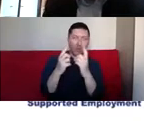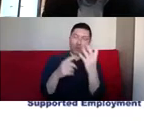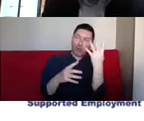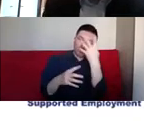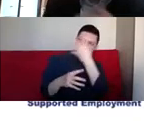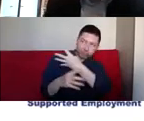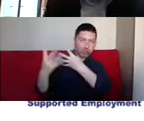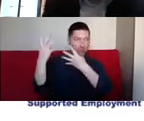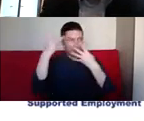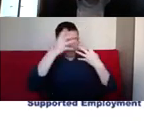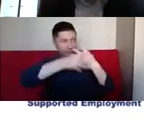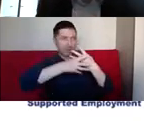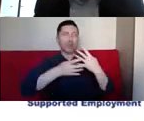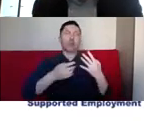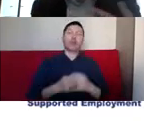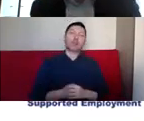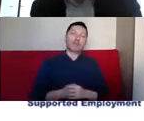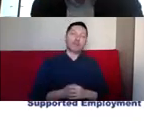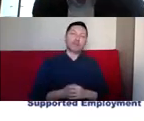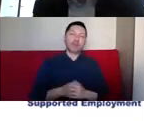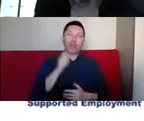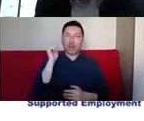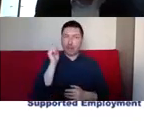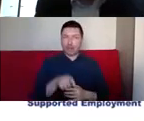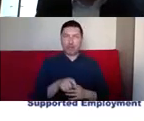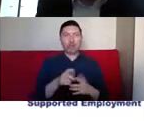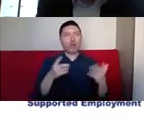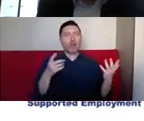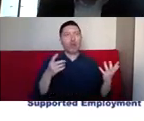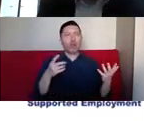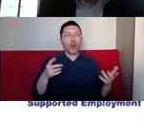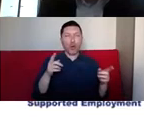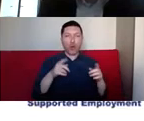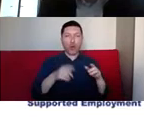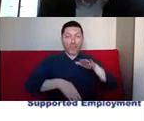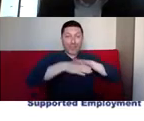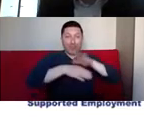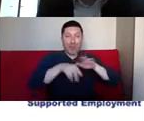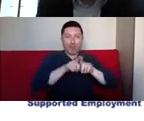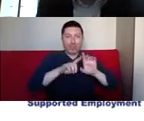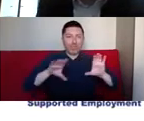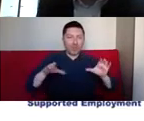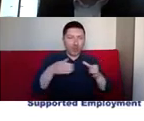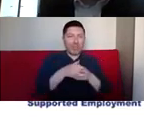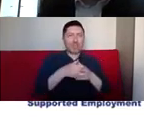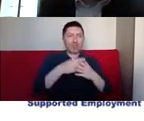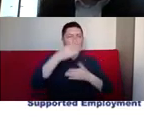aspirations, learning needs, individual skills, past experiences, and job interests of the job